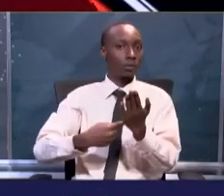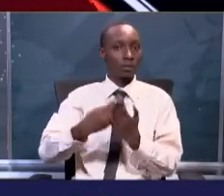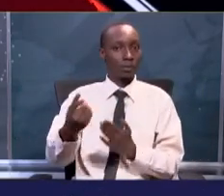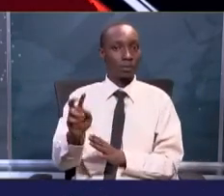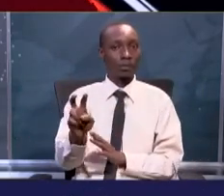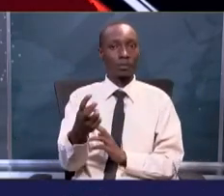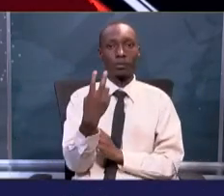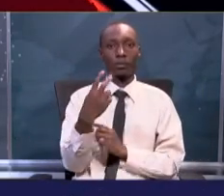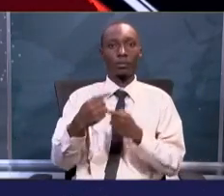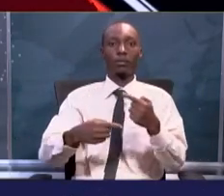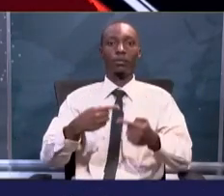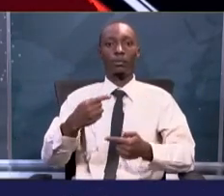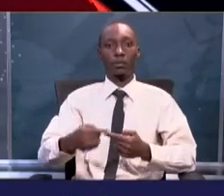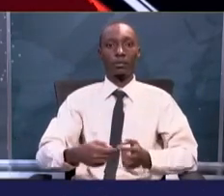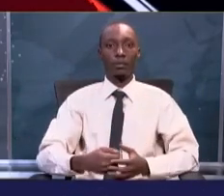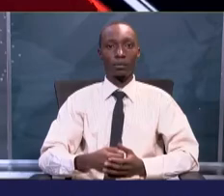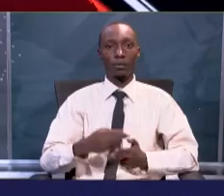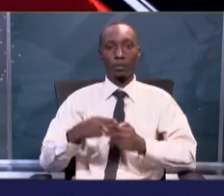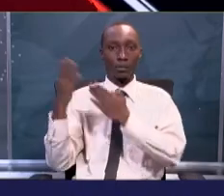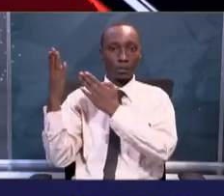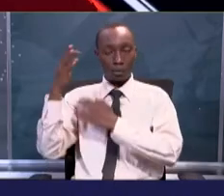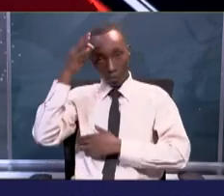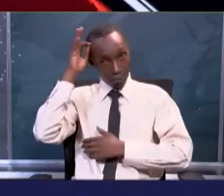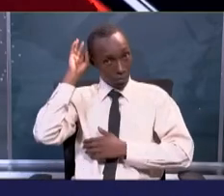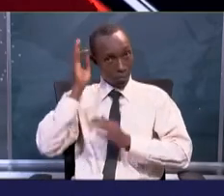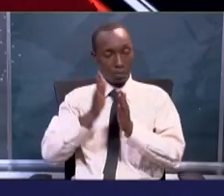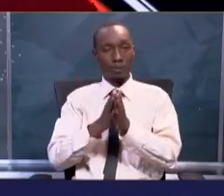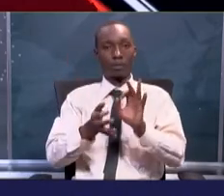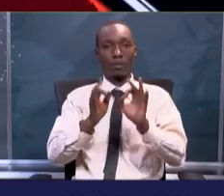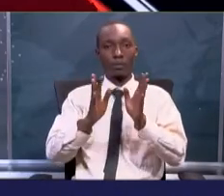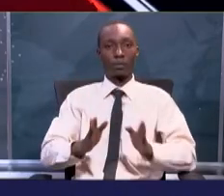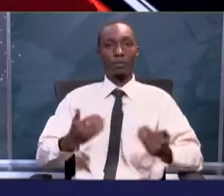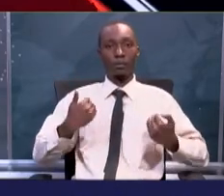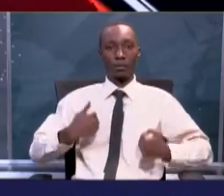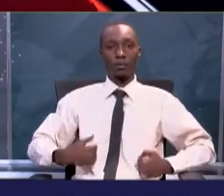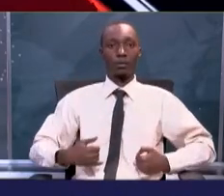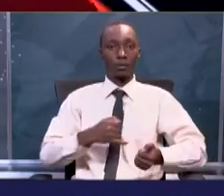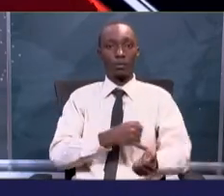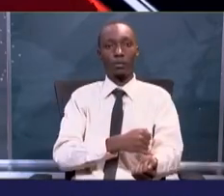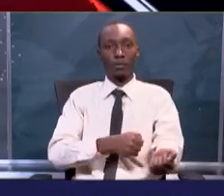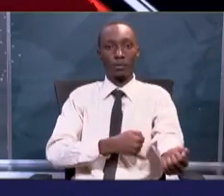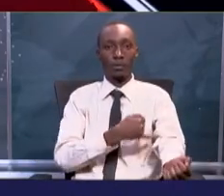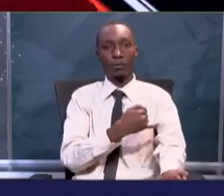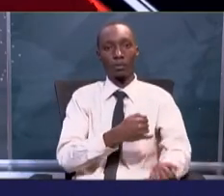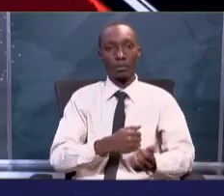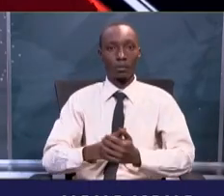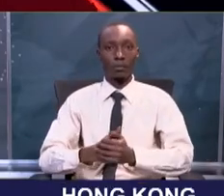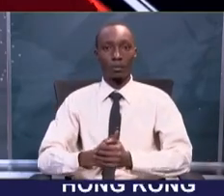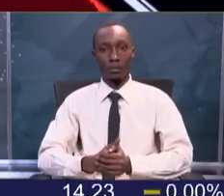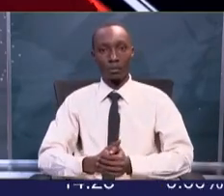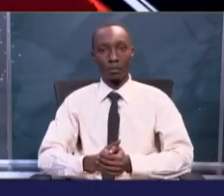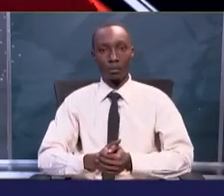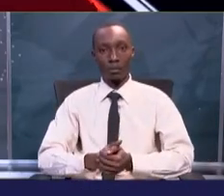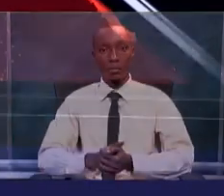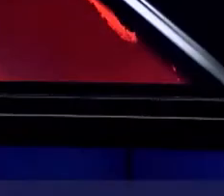watching Metropole TV. My name is Fred Makori, and my sign language interpreter is Justus Mathenge.